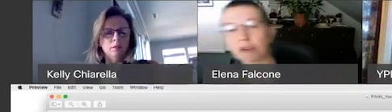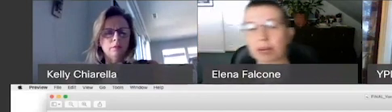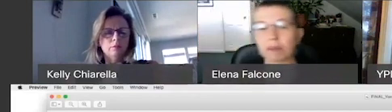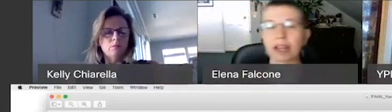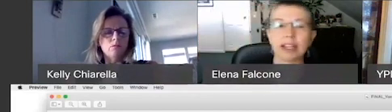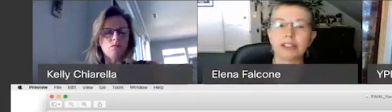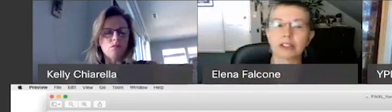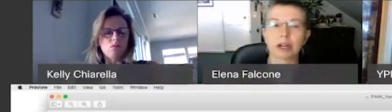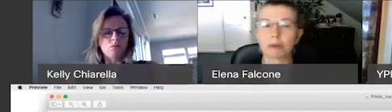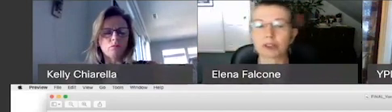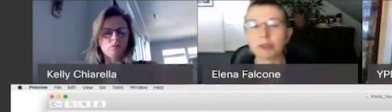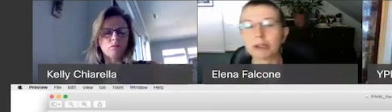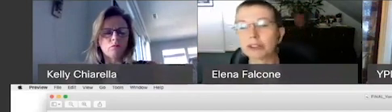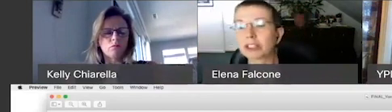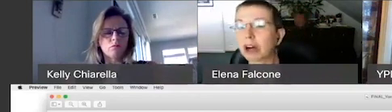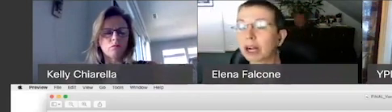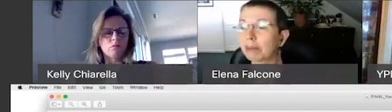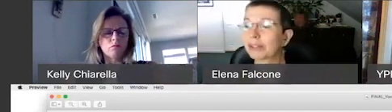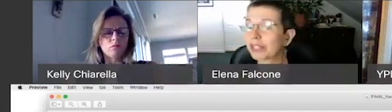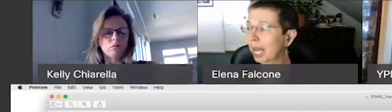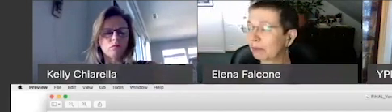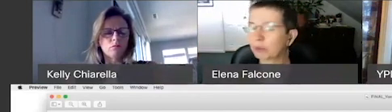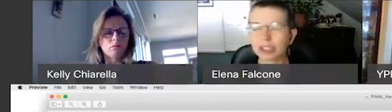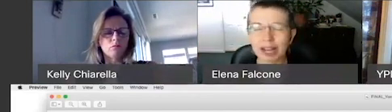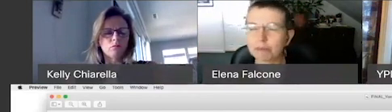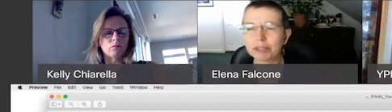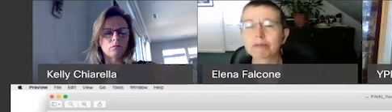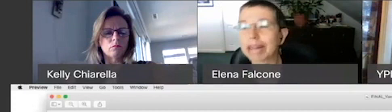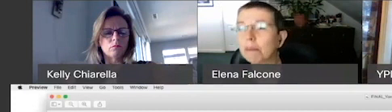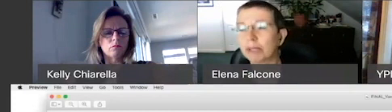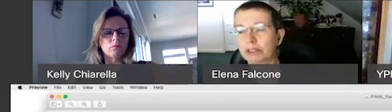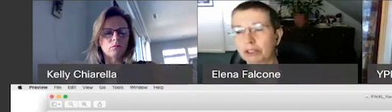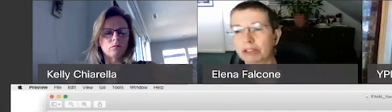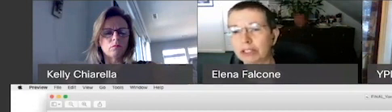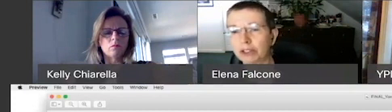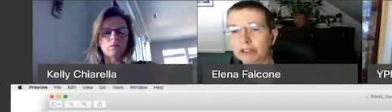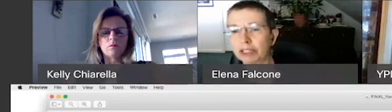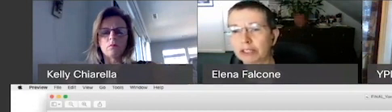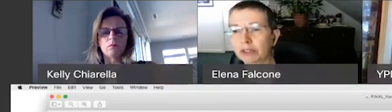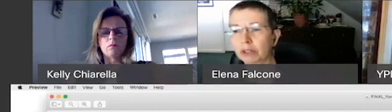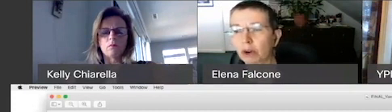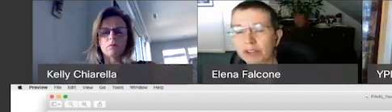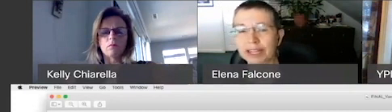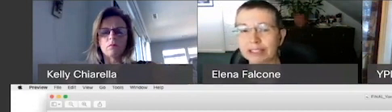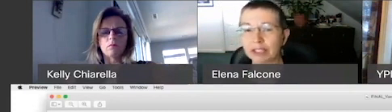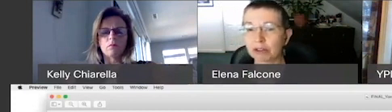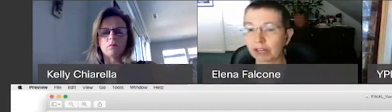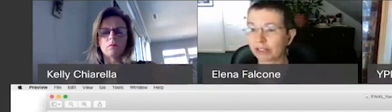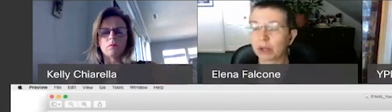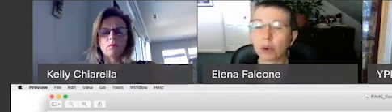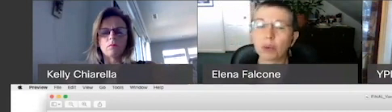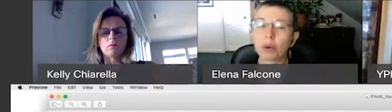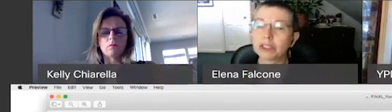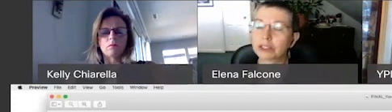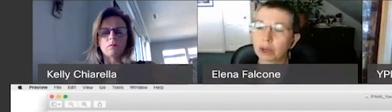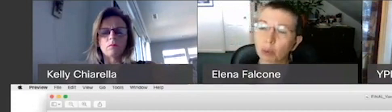for this program is a speaker who's going to talk about scams, which have been rampant during this COVID-19